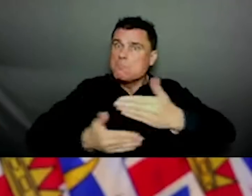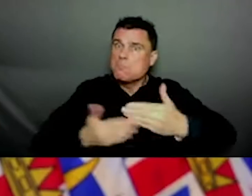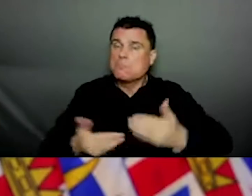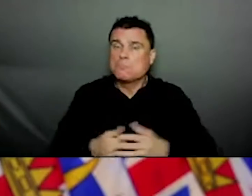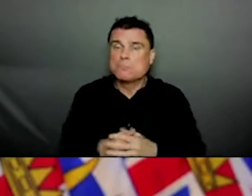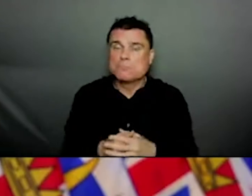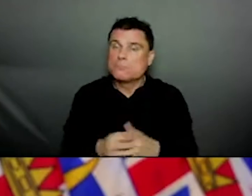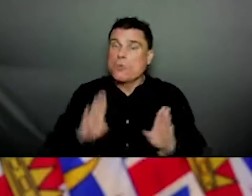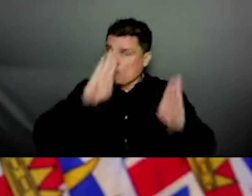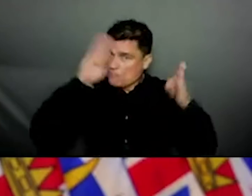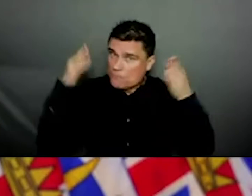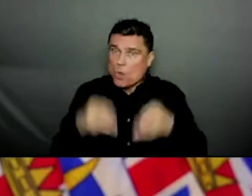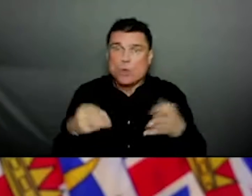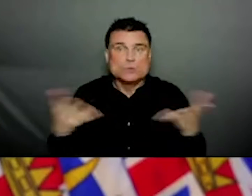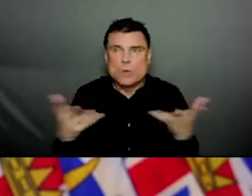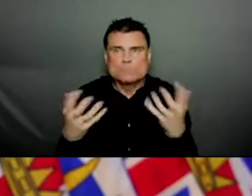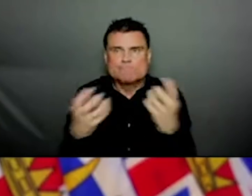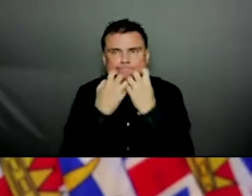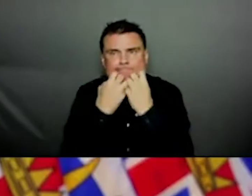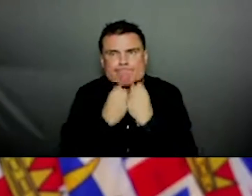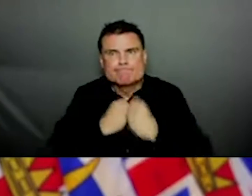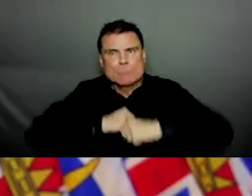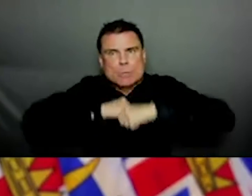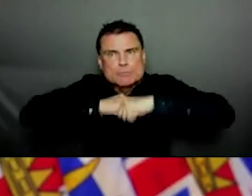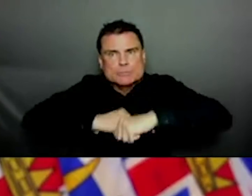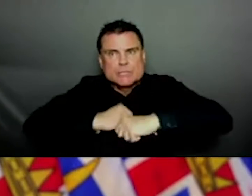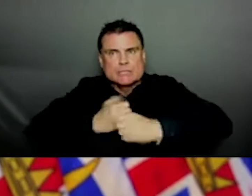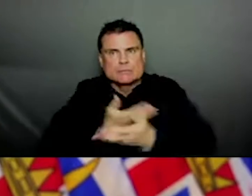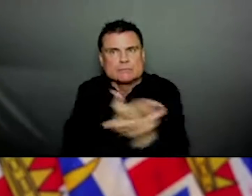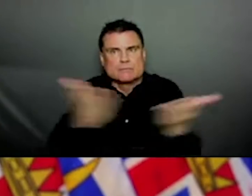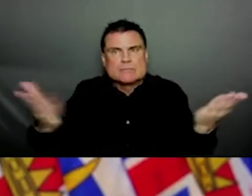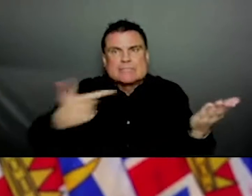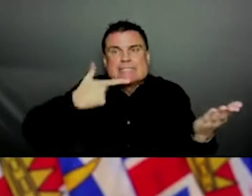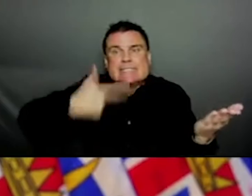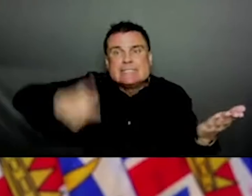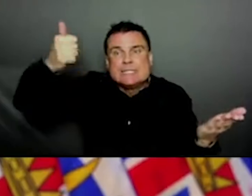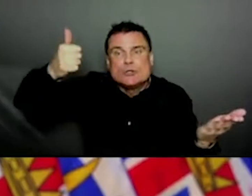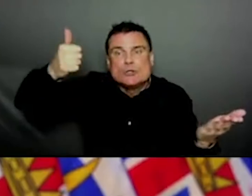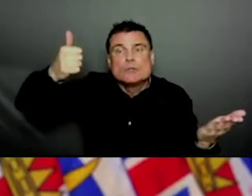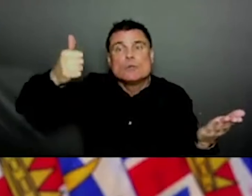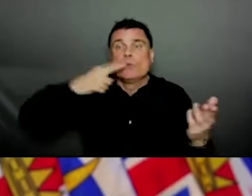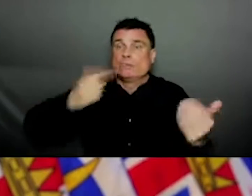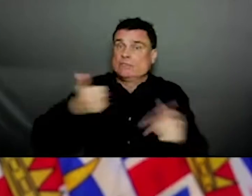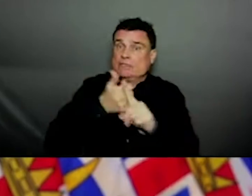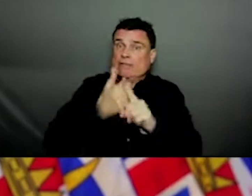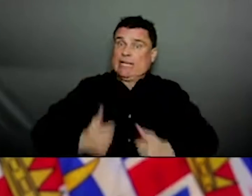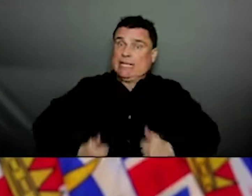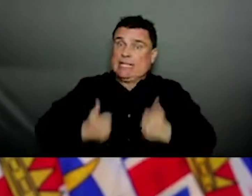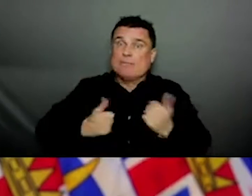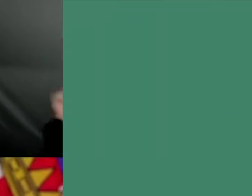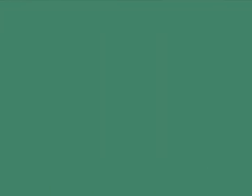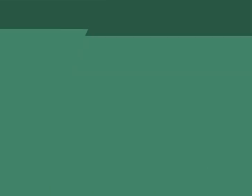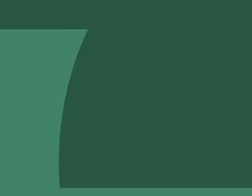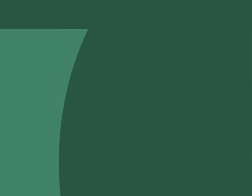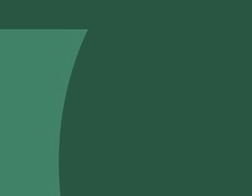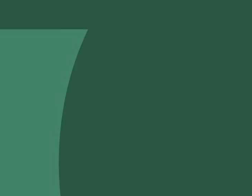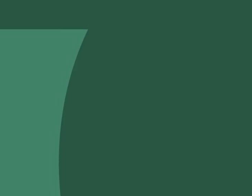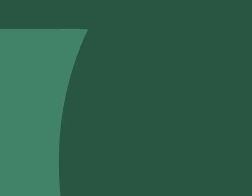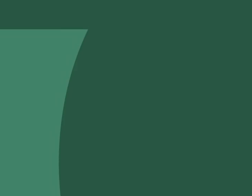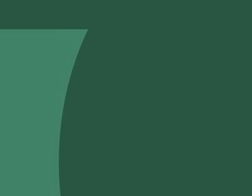long-term care and assisted living as quickly as we possibly can, and of course protect those most at risk in our communities.